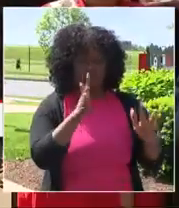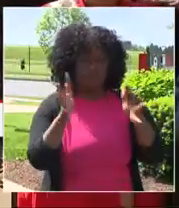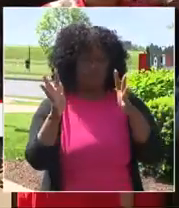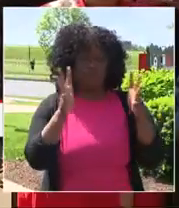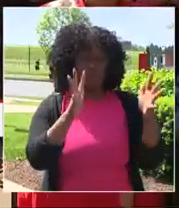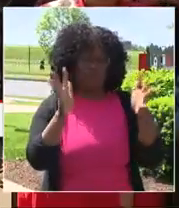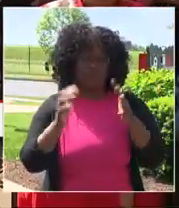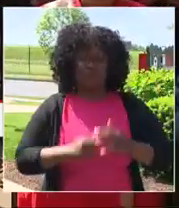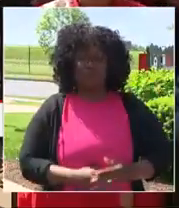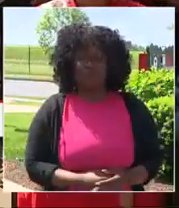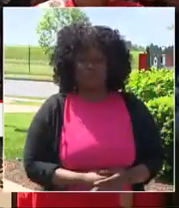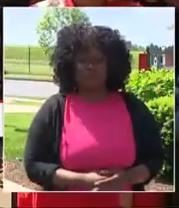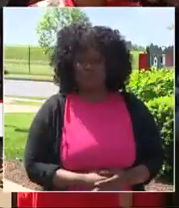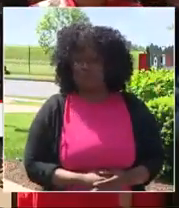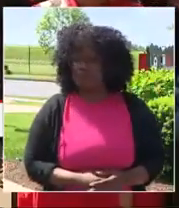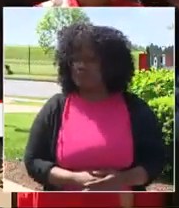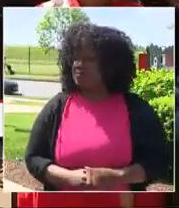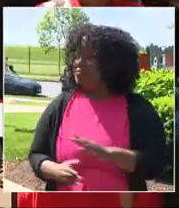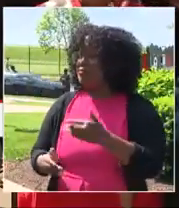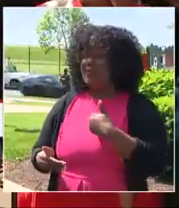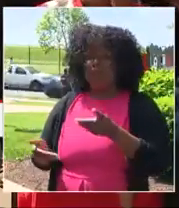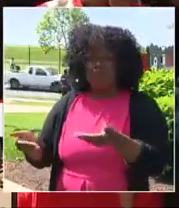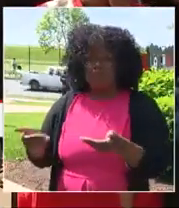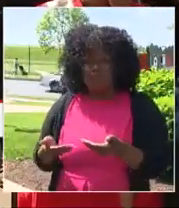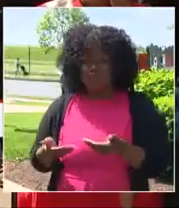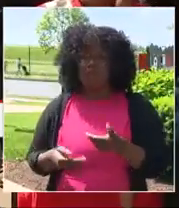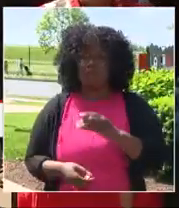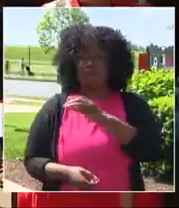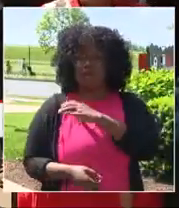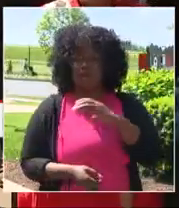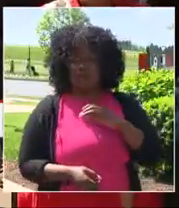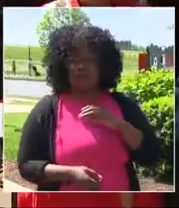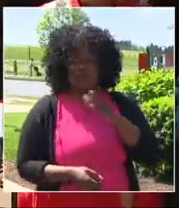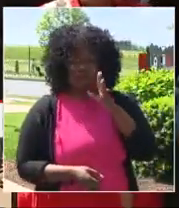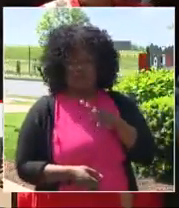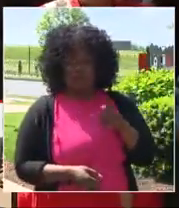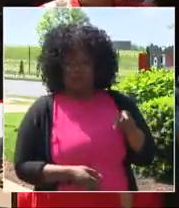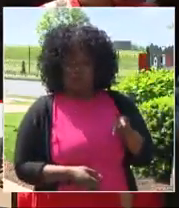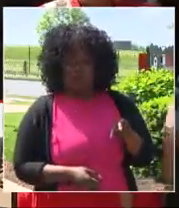Please help me welcome our Congresswoman Eleanor Holmes Norton.